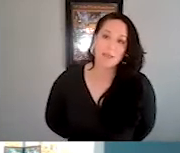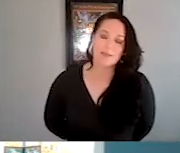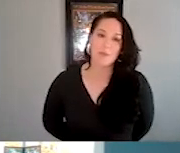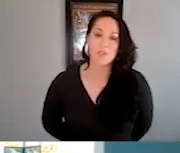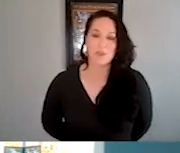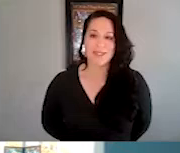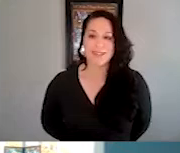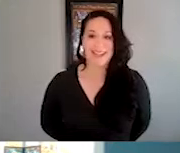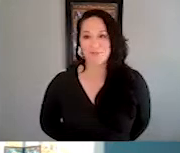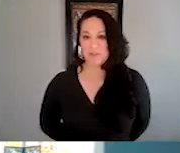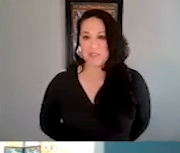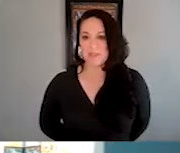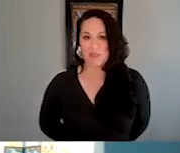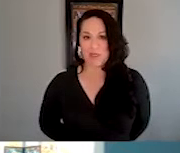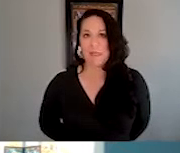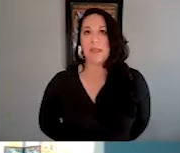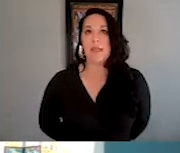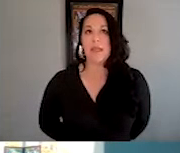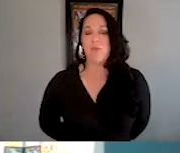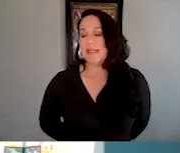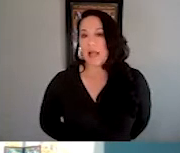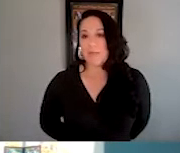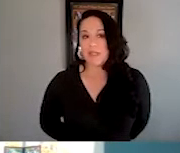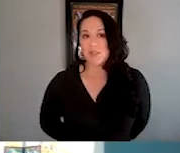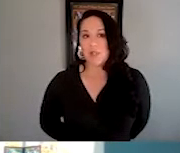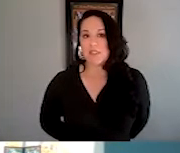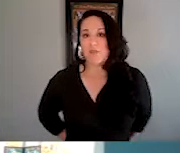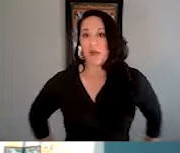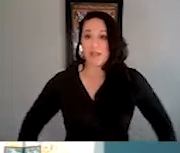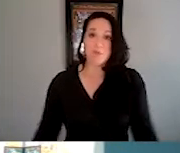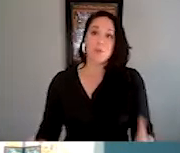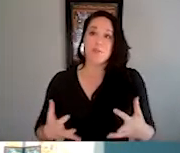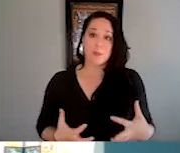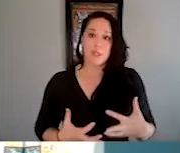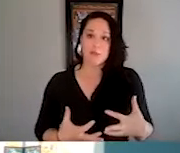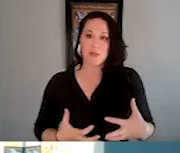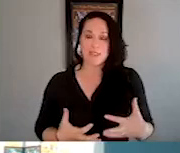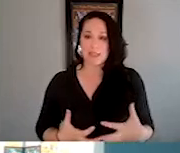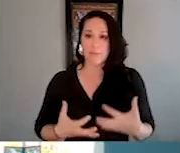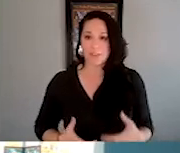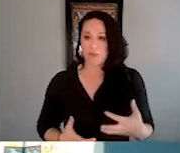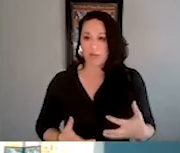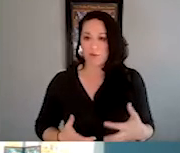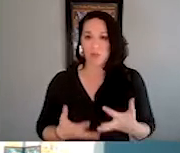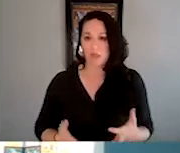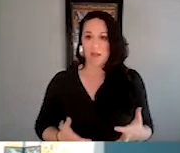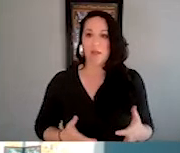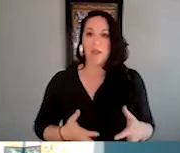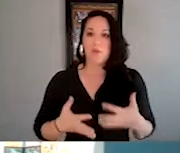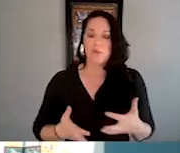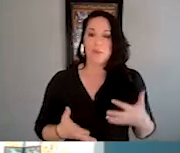If we want someone's stories, they have to trust us with them. If we had not built that trust for a community member to come to us and say that bus driver